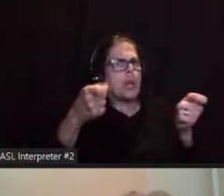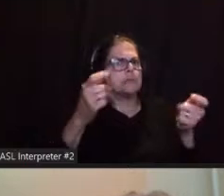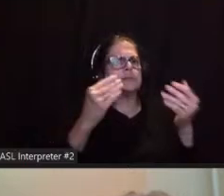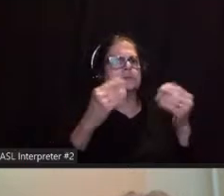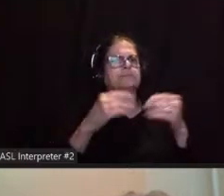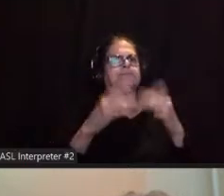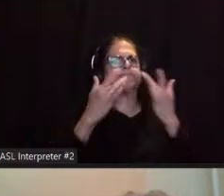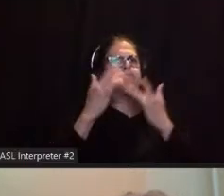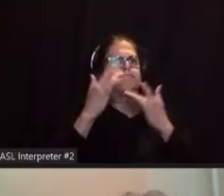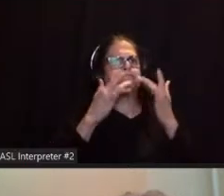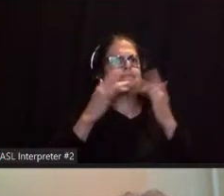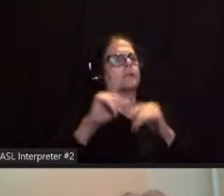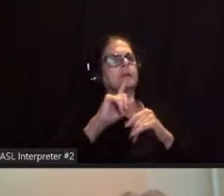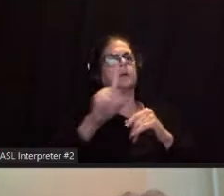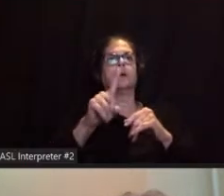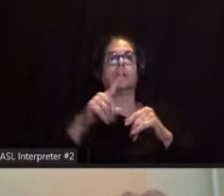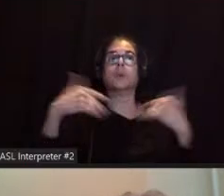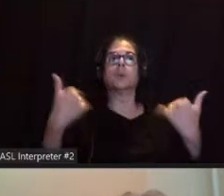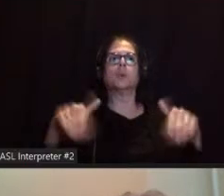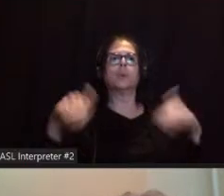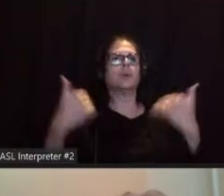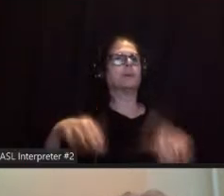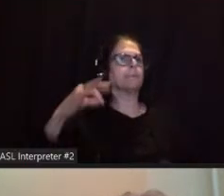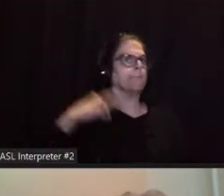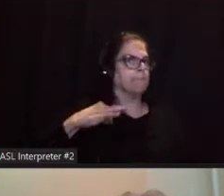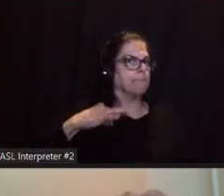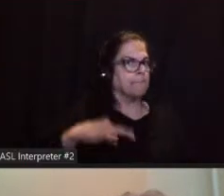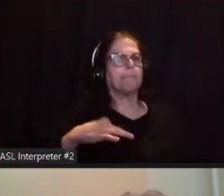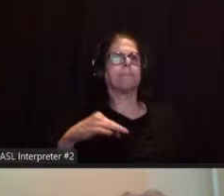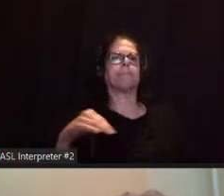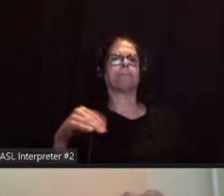Obviously that has made a huge impact and has really lengthened